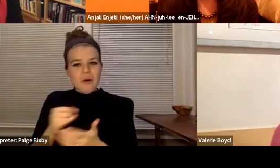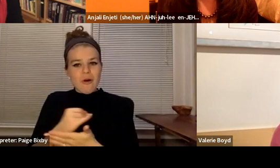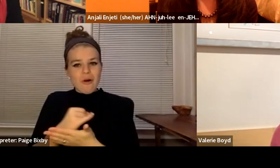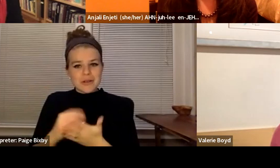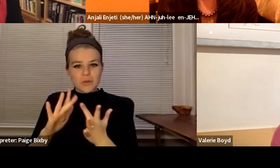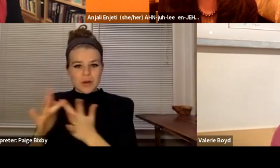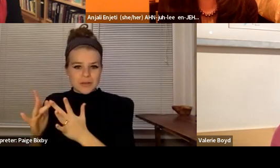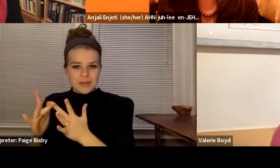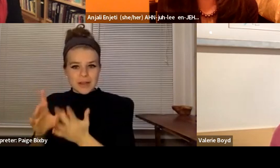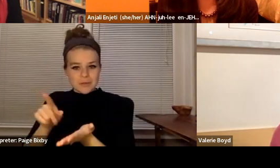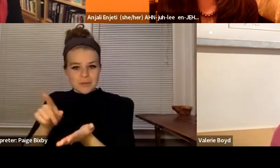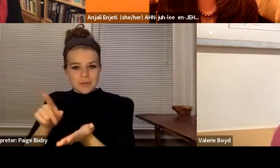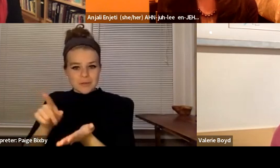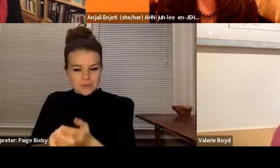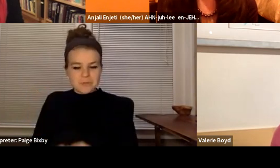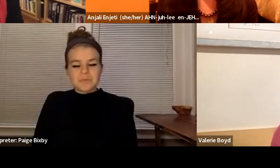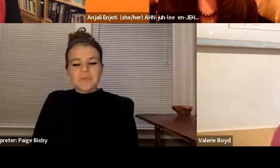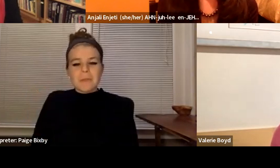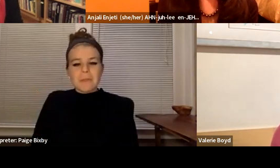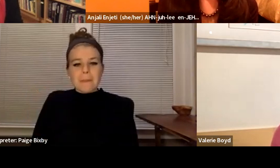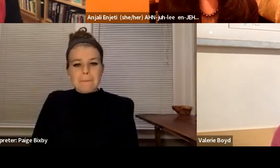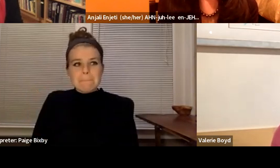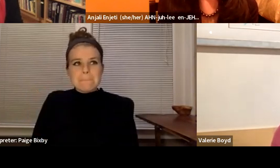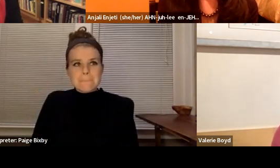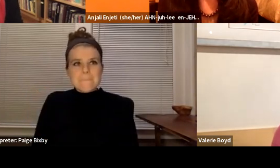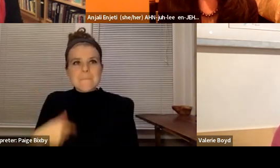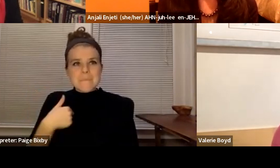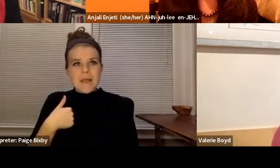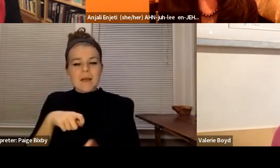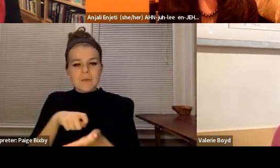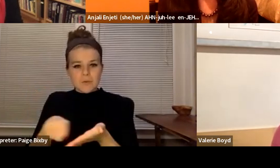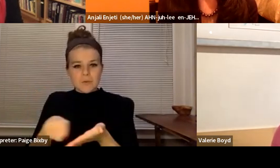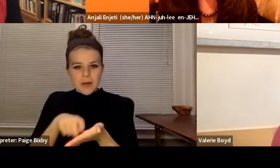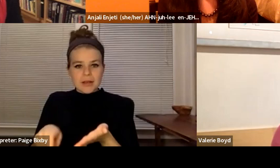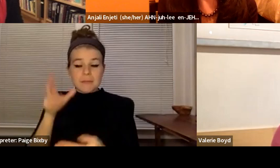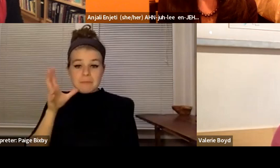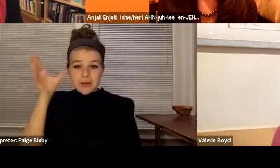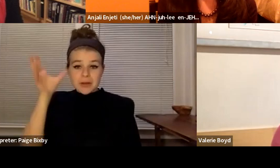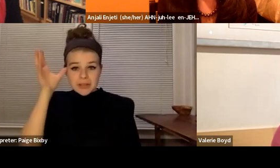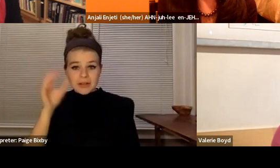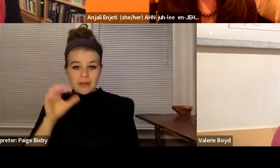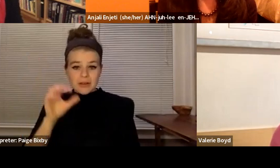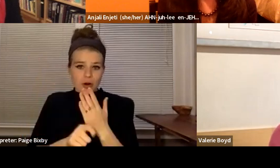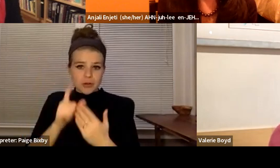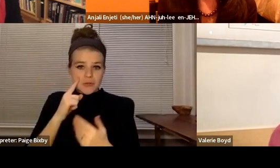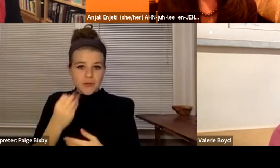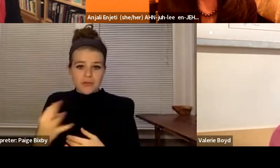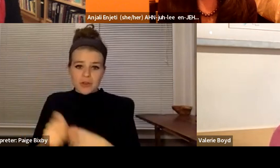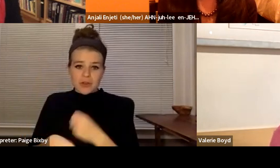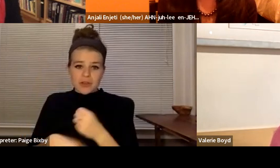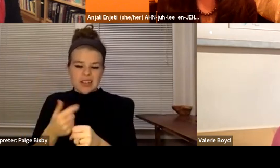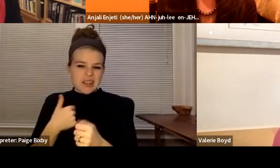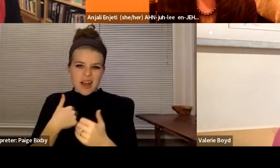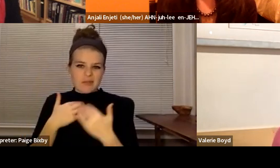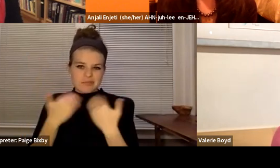website publication. And I had been writing parenting articles for a few years, and I was really tired of it.